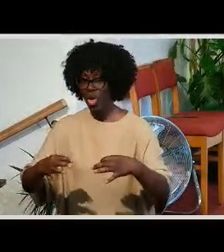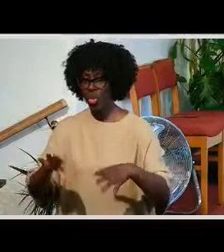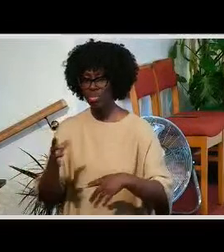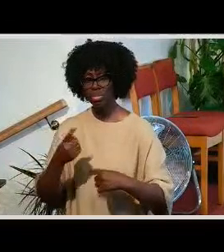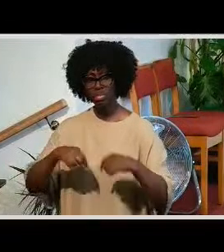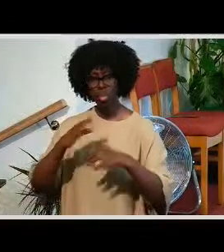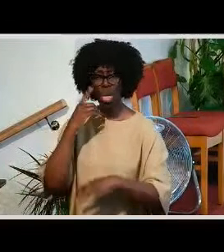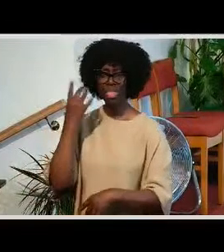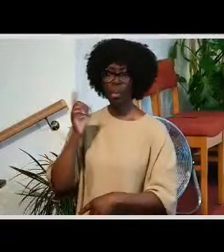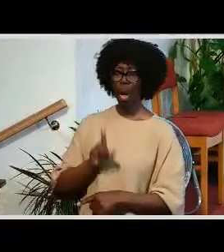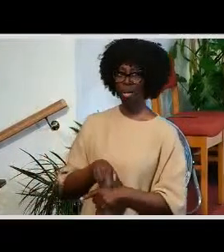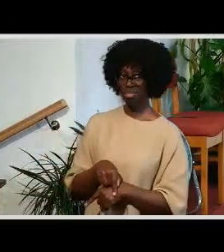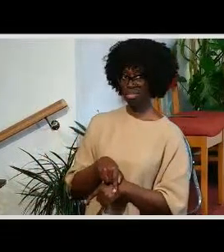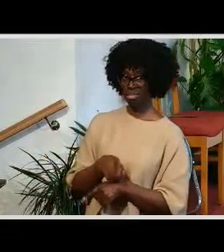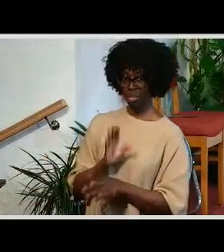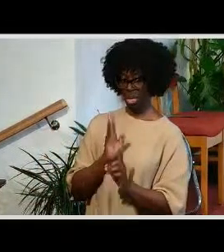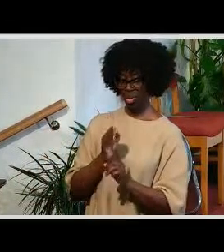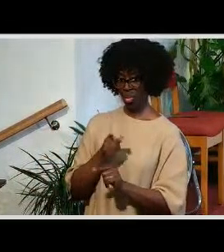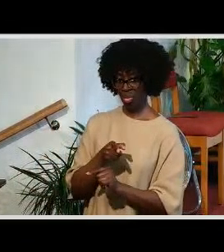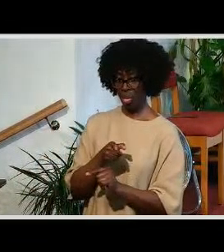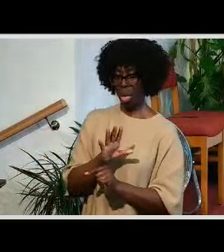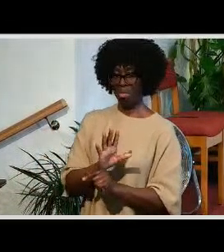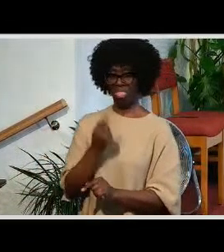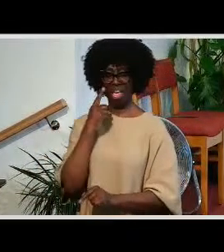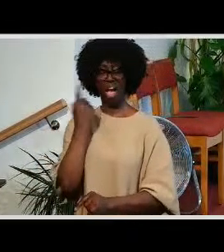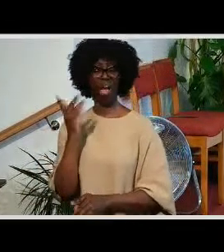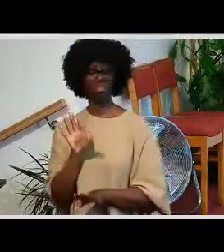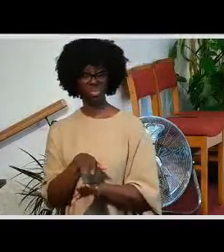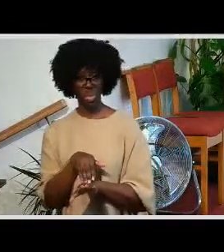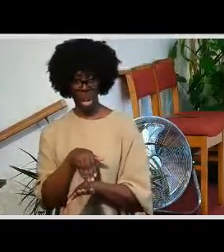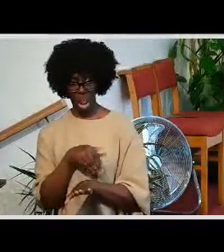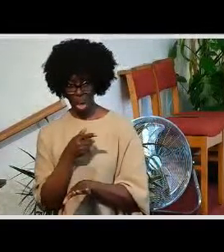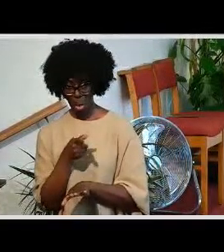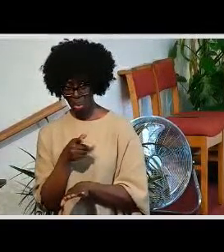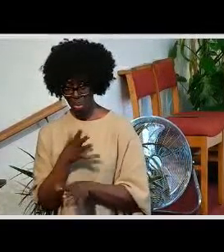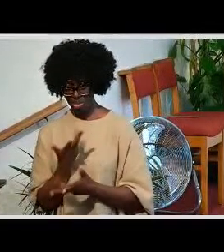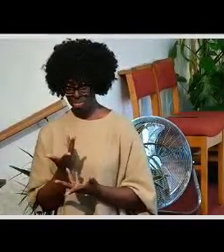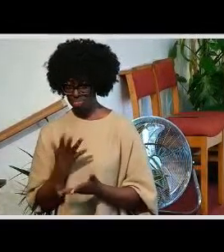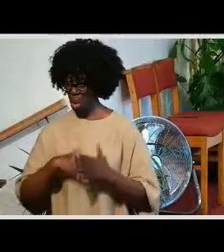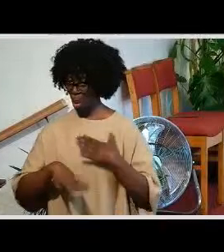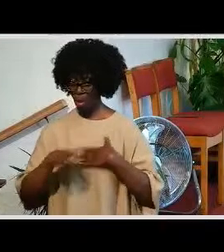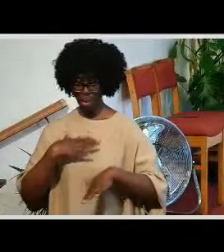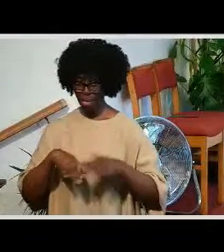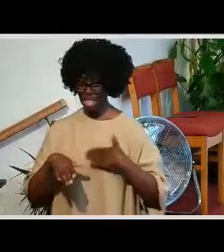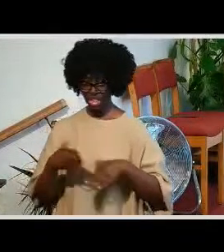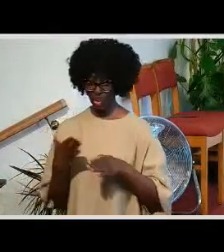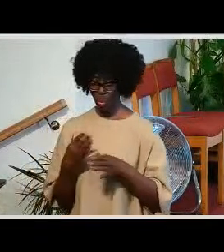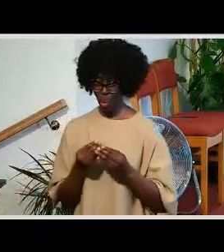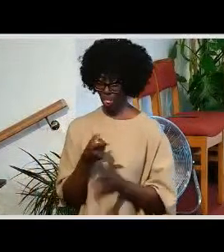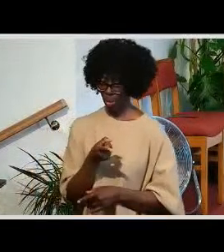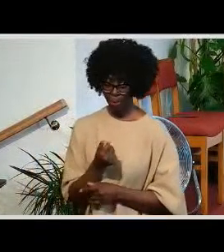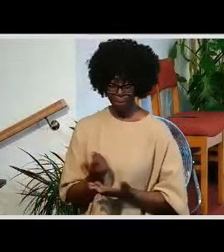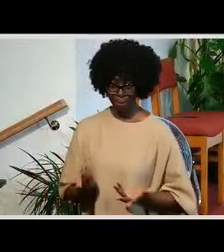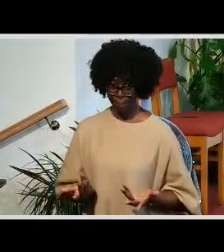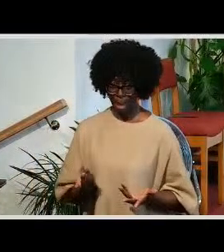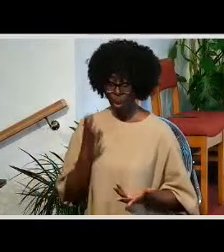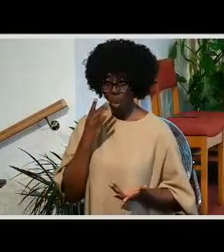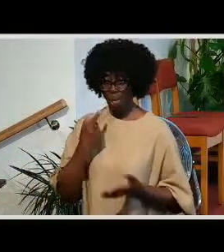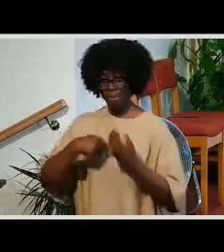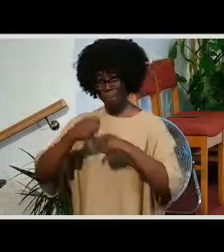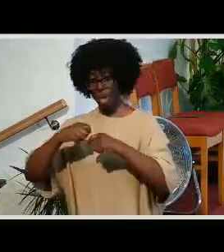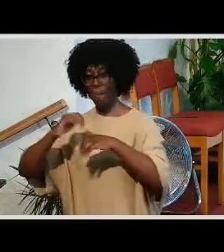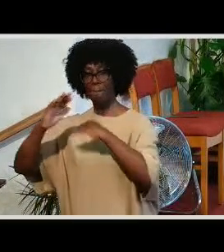they're being whatever, and we don't accommodate them as much as we do with children. It's